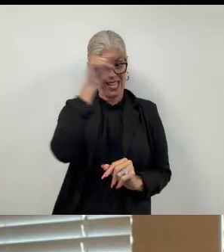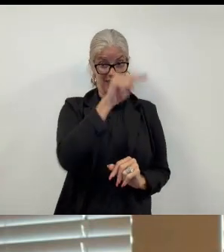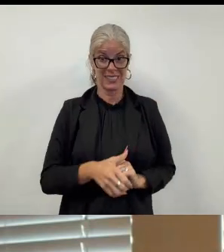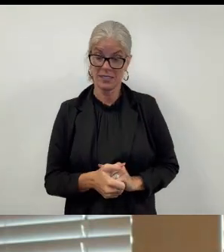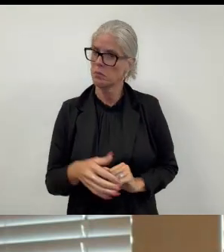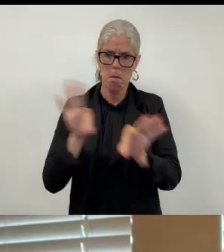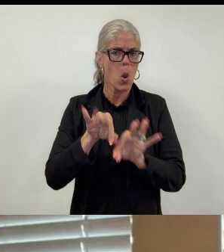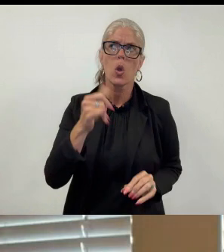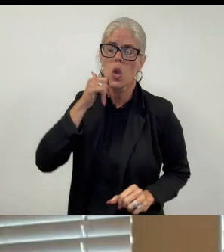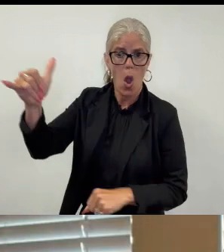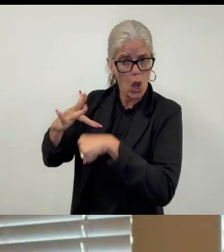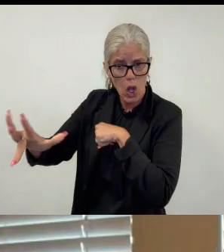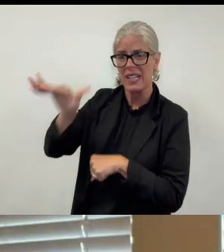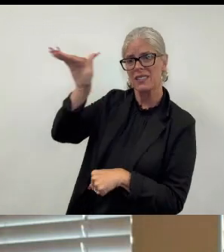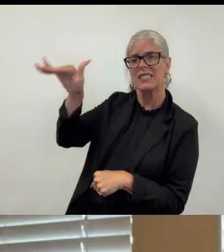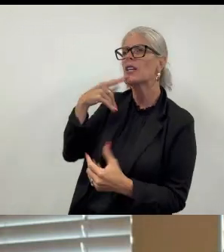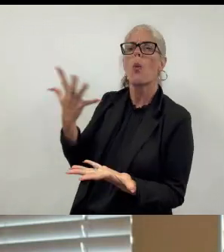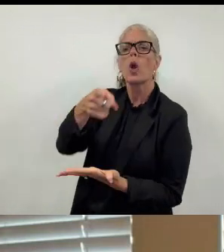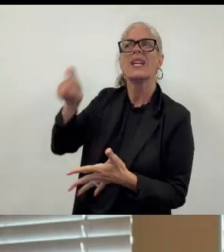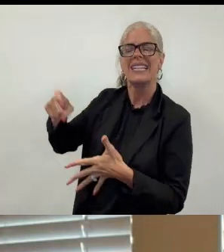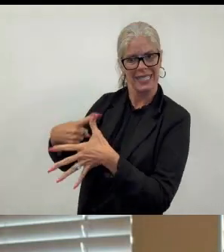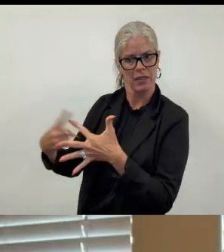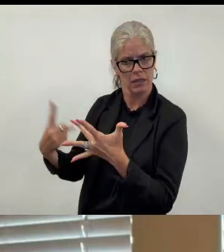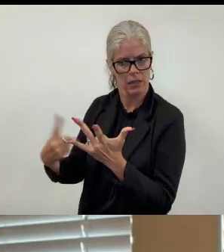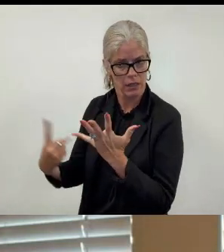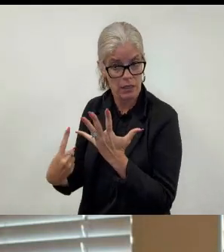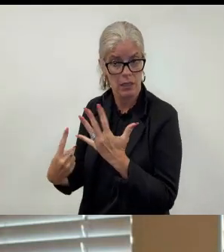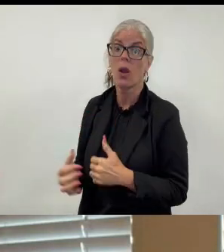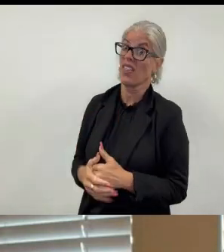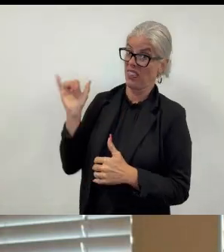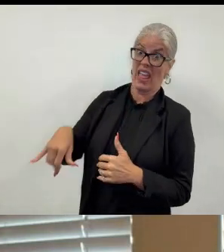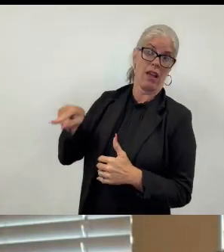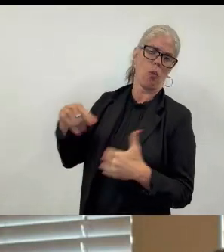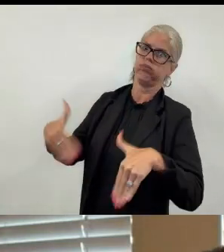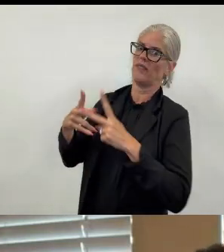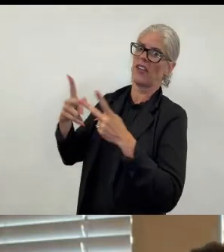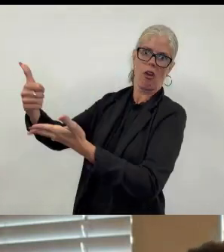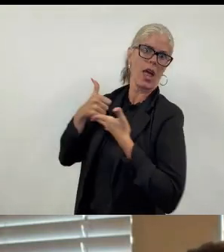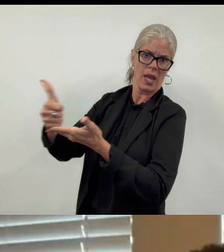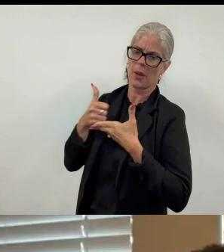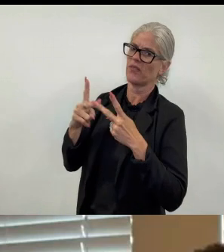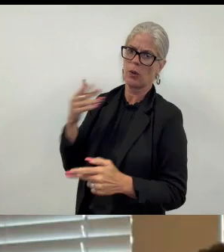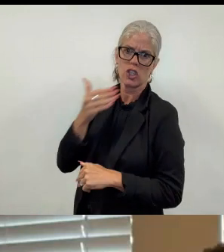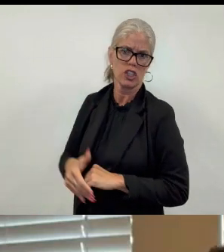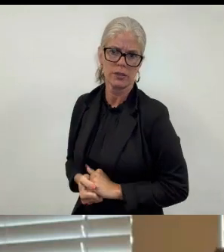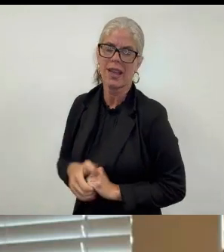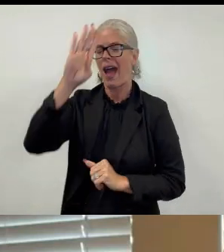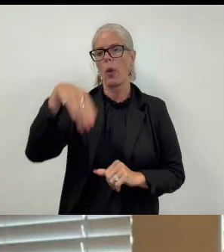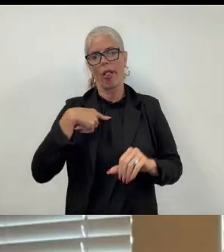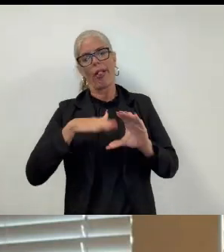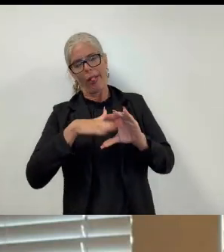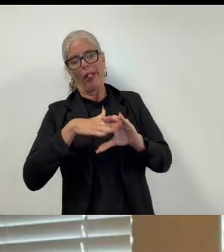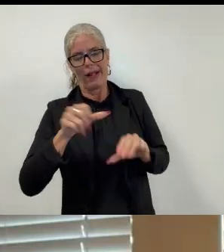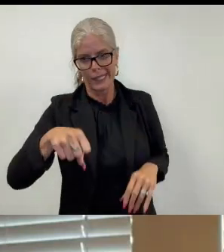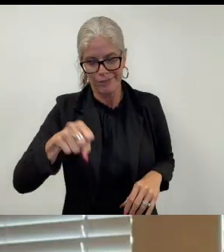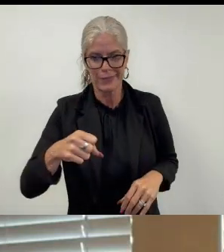with airlines specifically, calling ahead, letting them know what your needs might be, I've found that to be really, really useful.